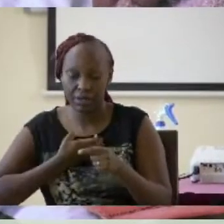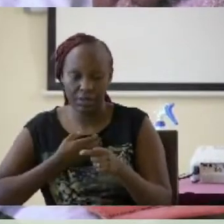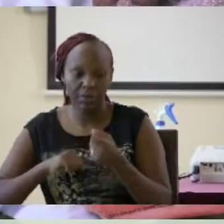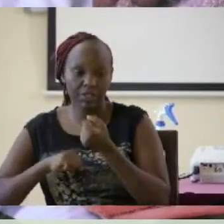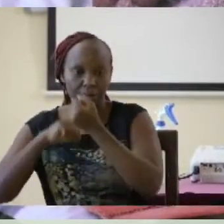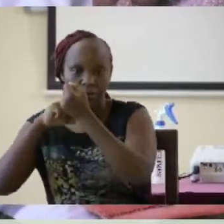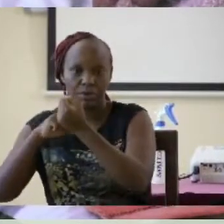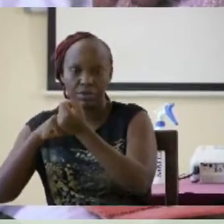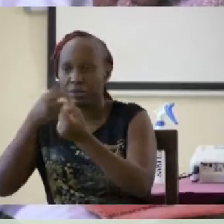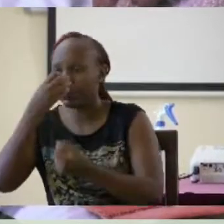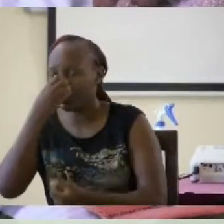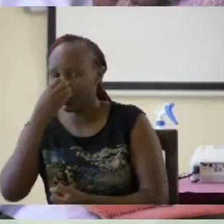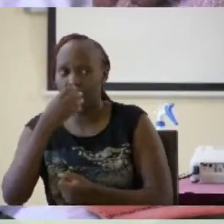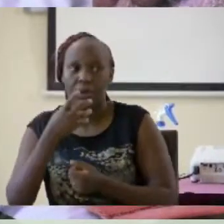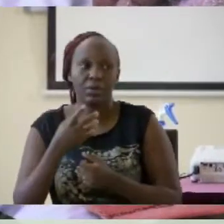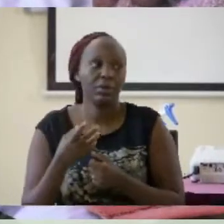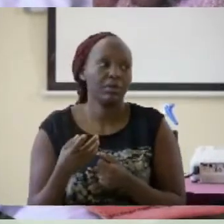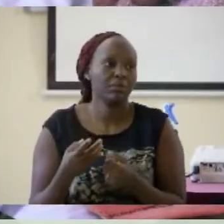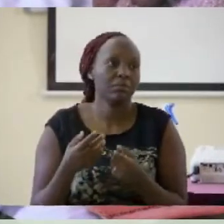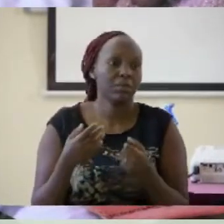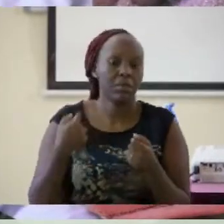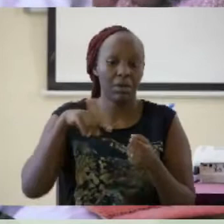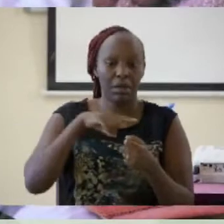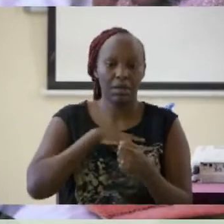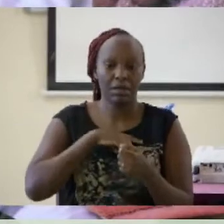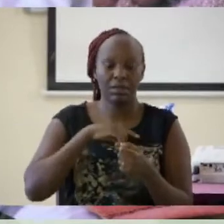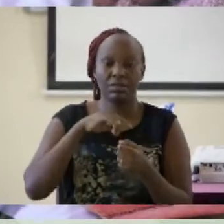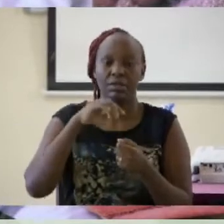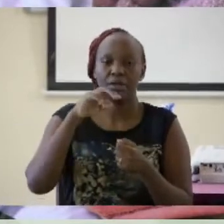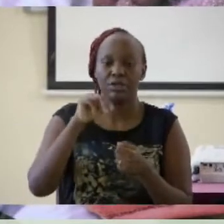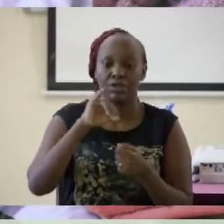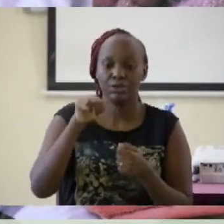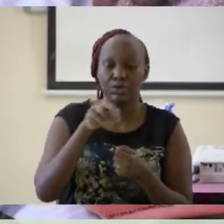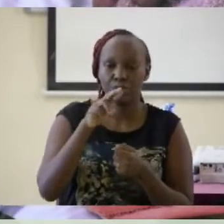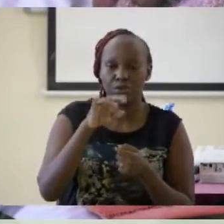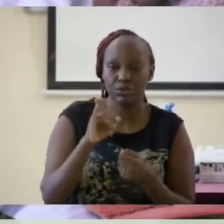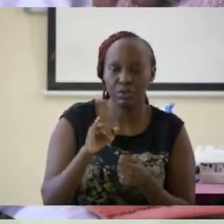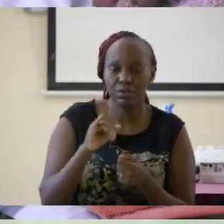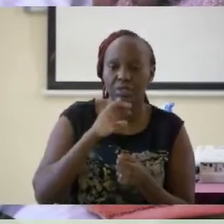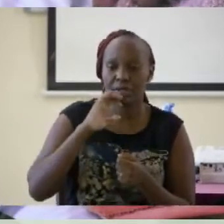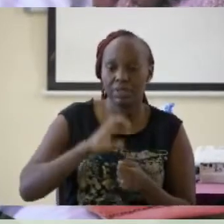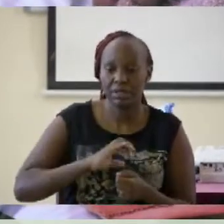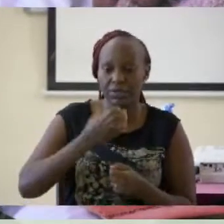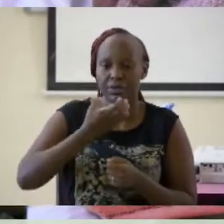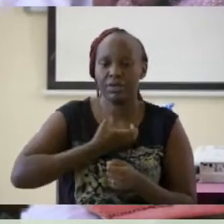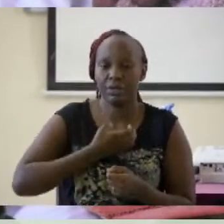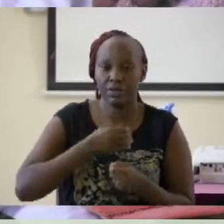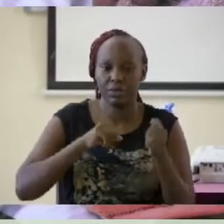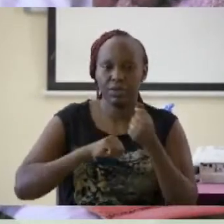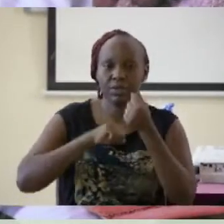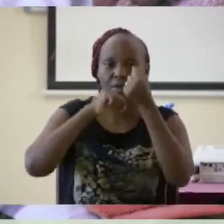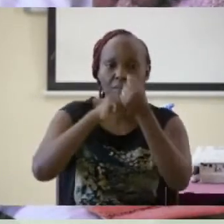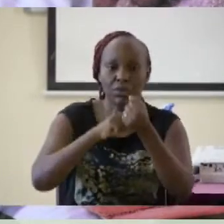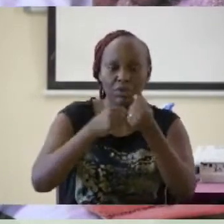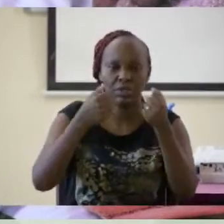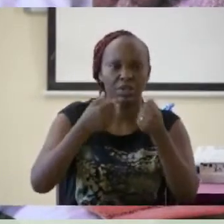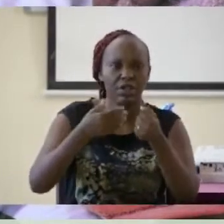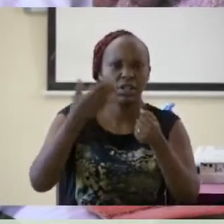Ruto. And then we are the Njuri Cheke, we support, who was the former governor of